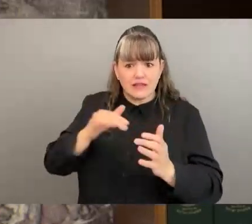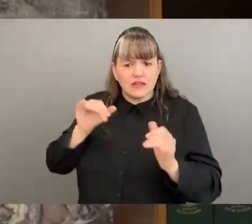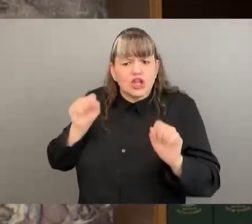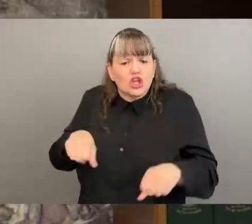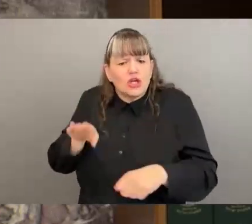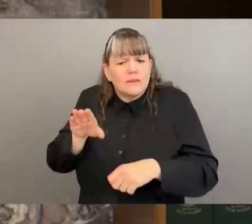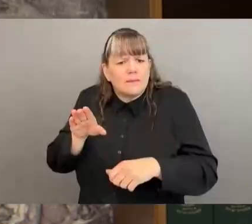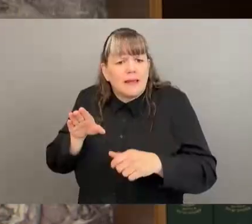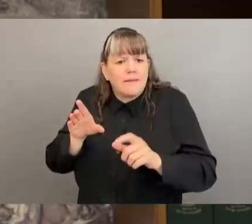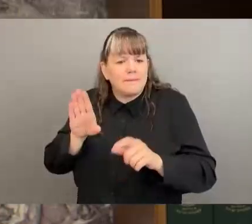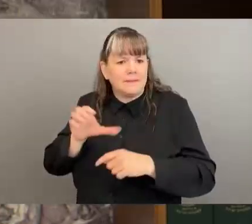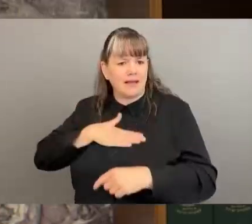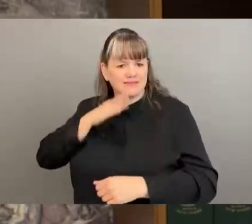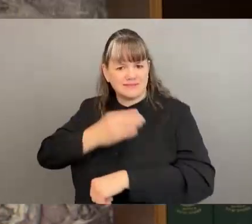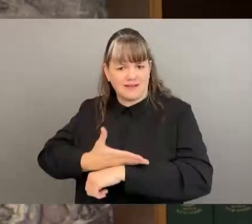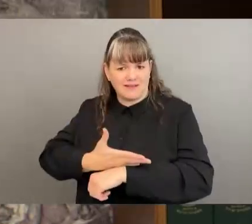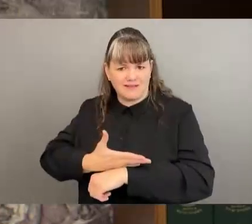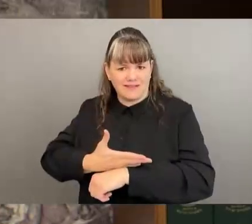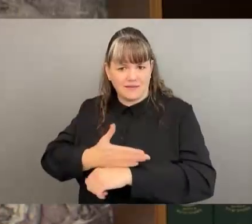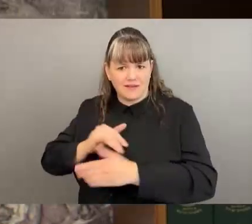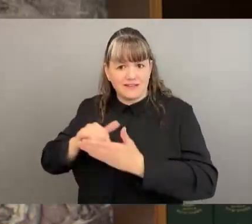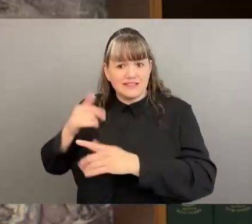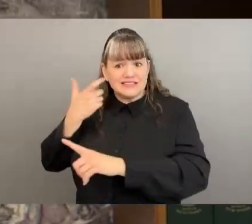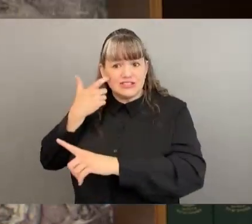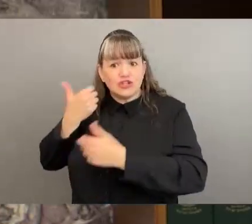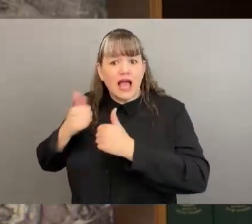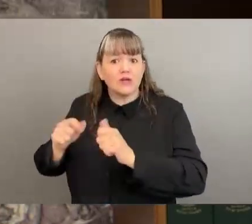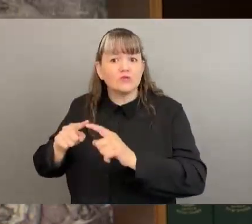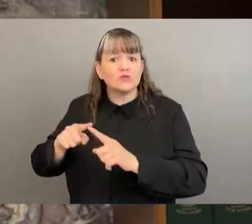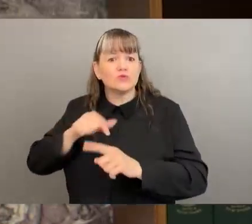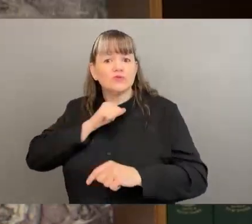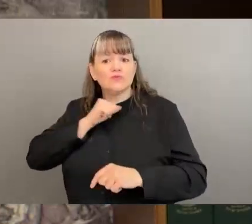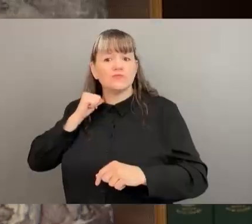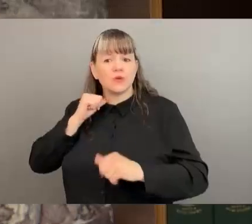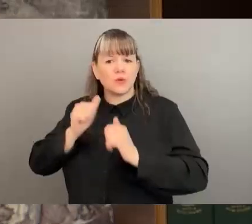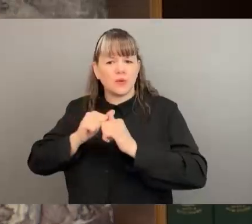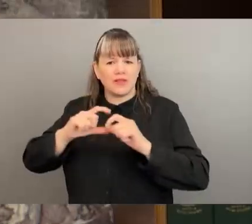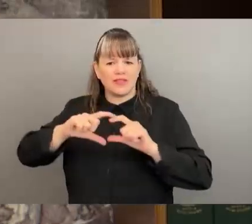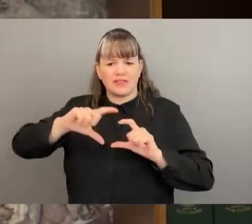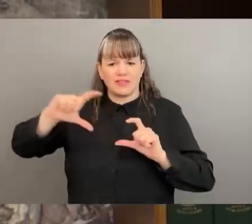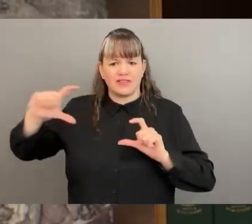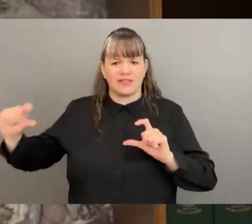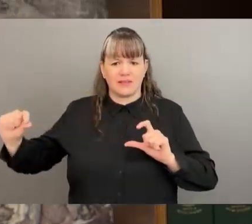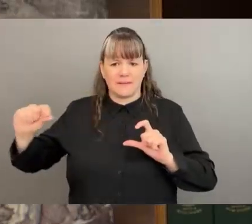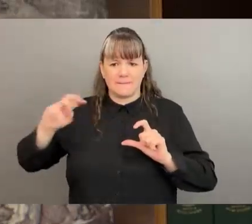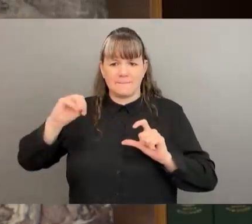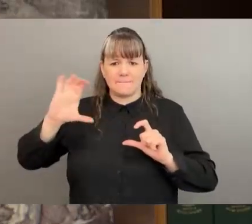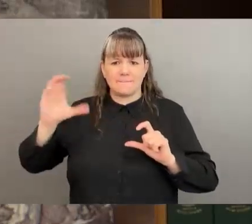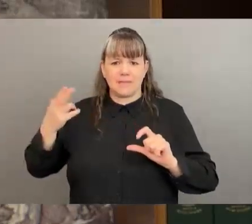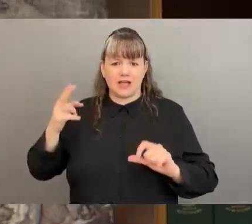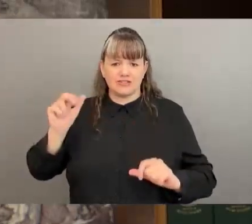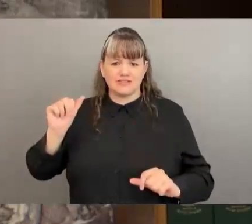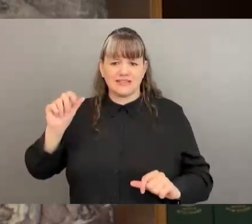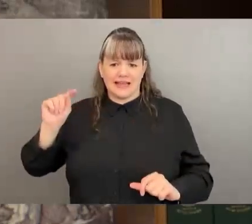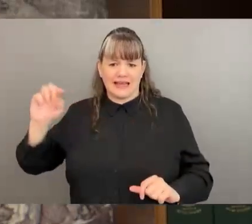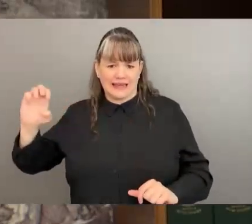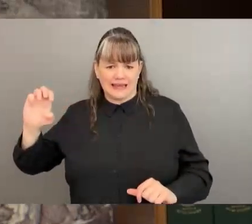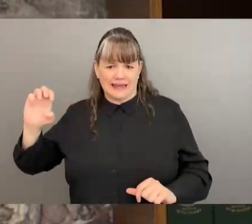His main supports are meeting with a support worker once a week for coffee and a donut.